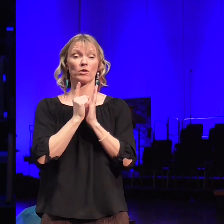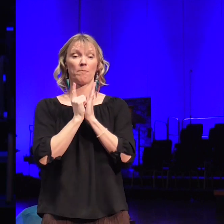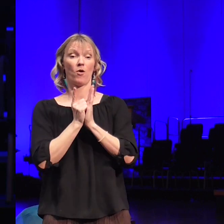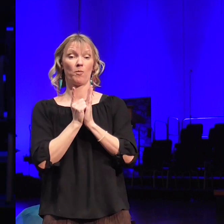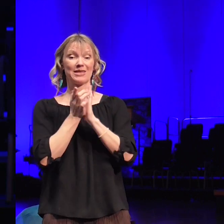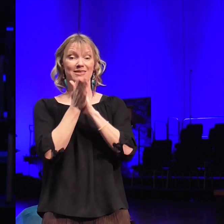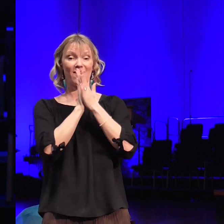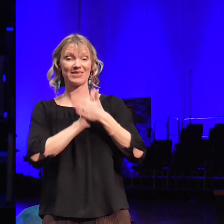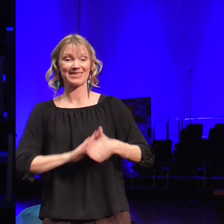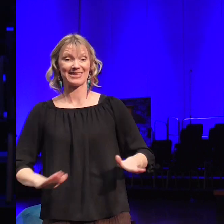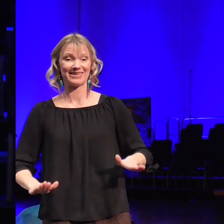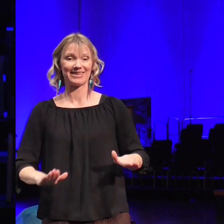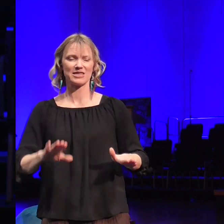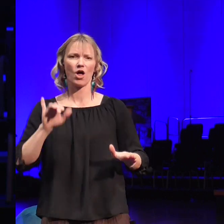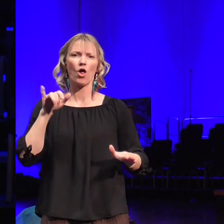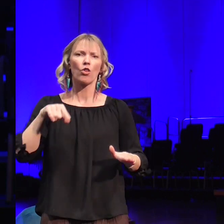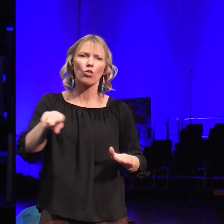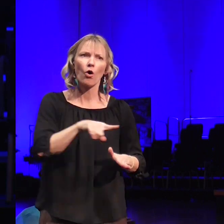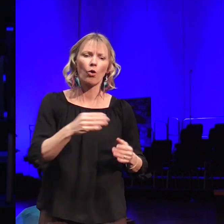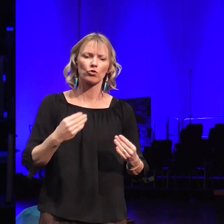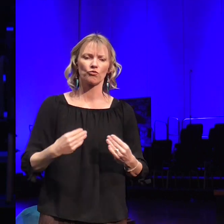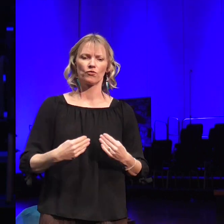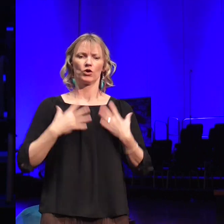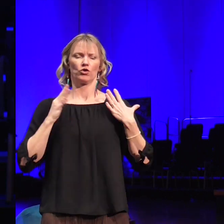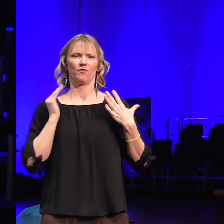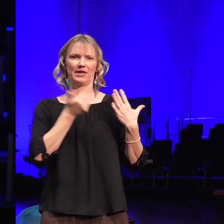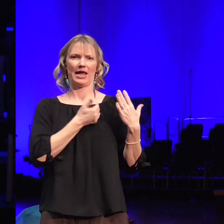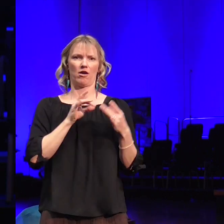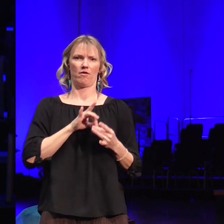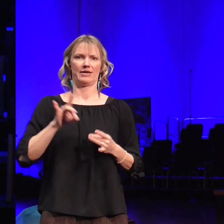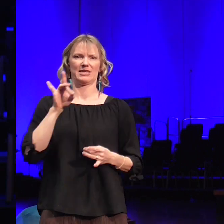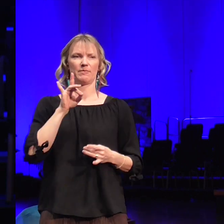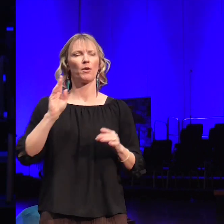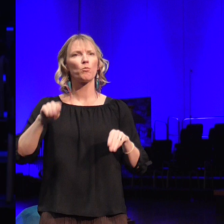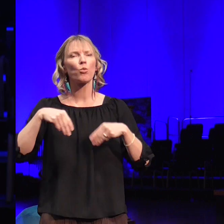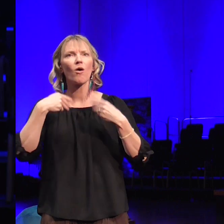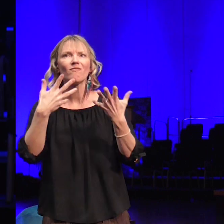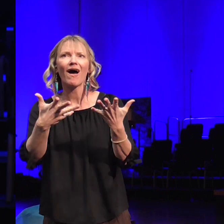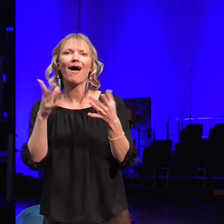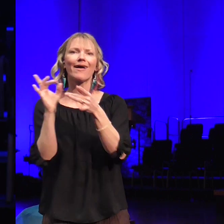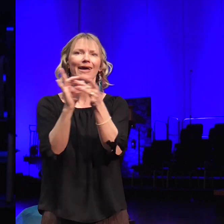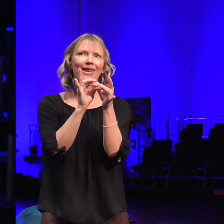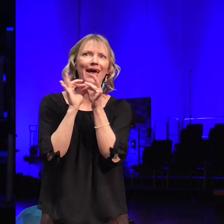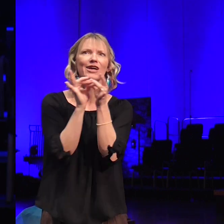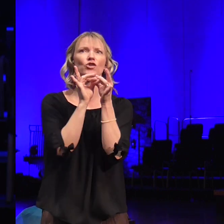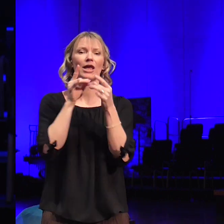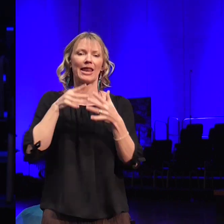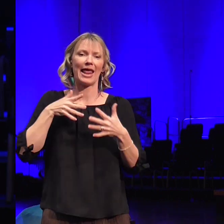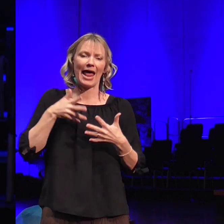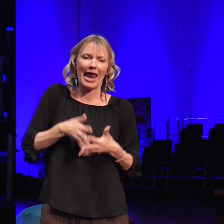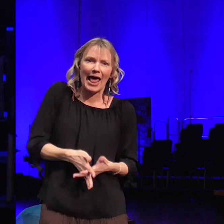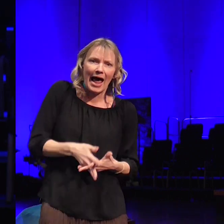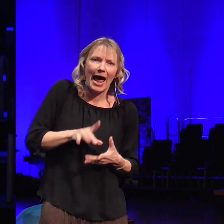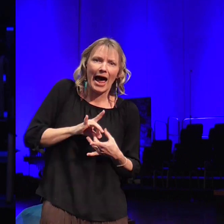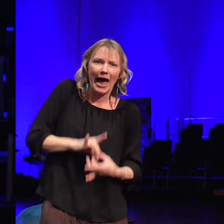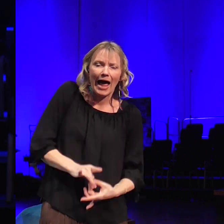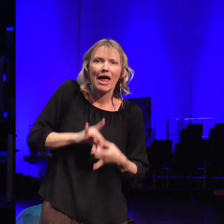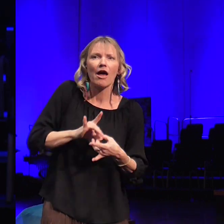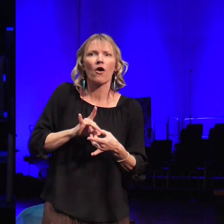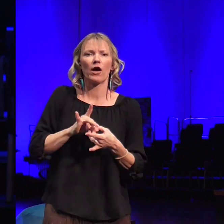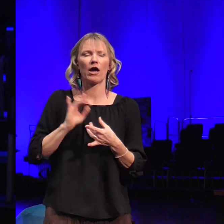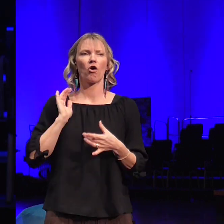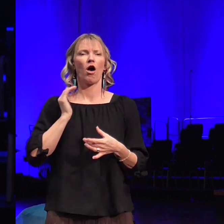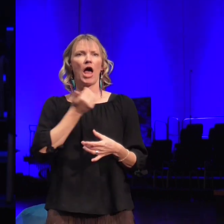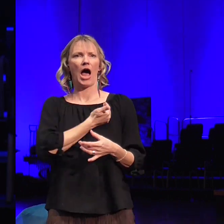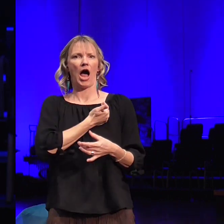are rejuvenating to our spirit. They provide connection and anchoring to our